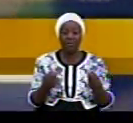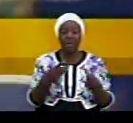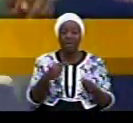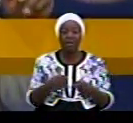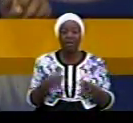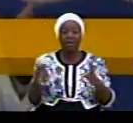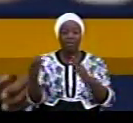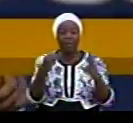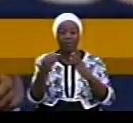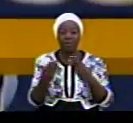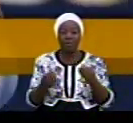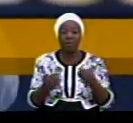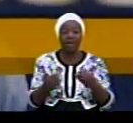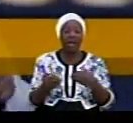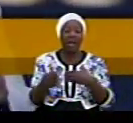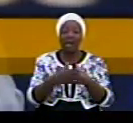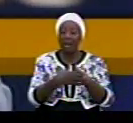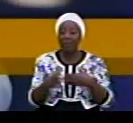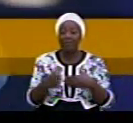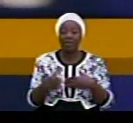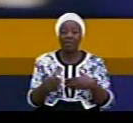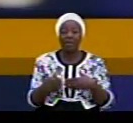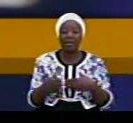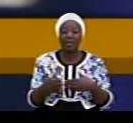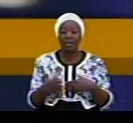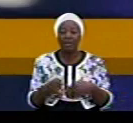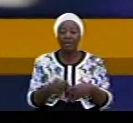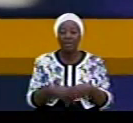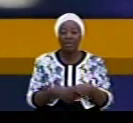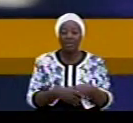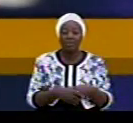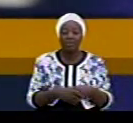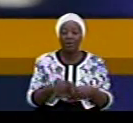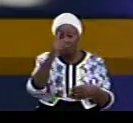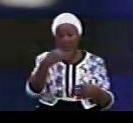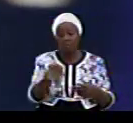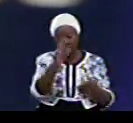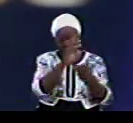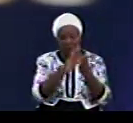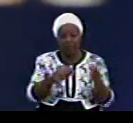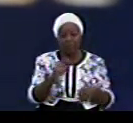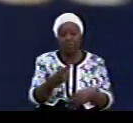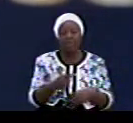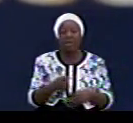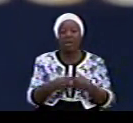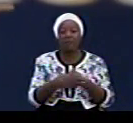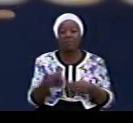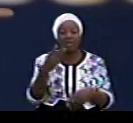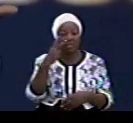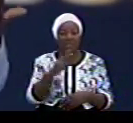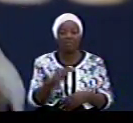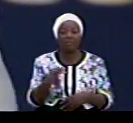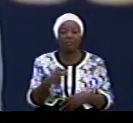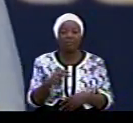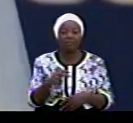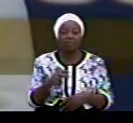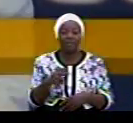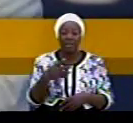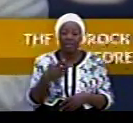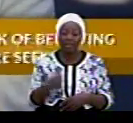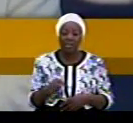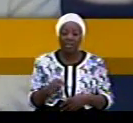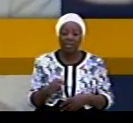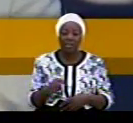believing only after seeing. Number two, the bedrock of